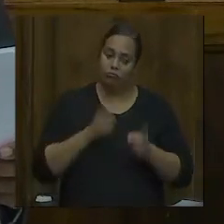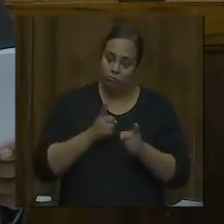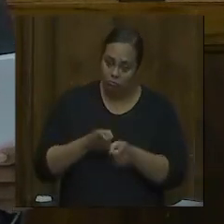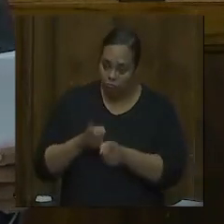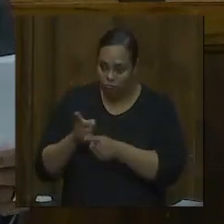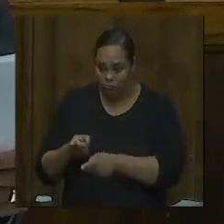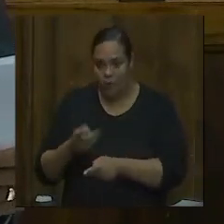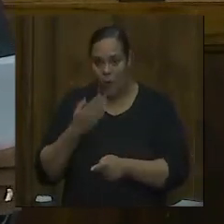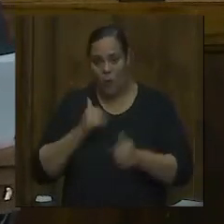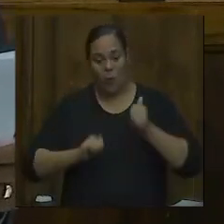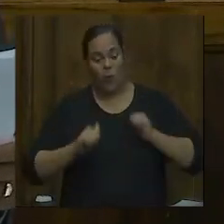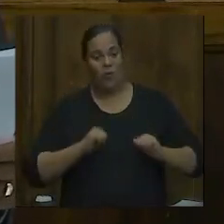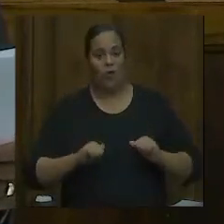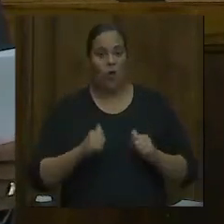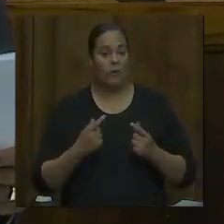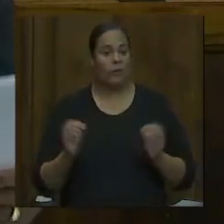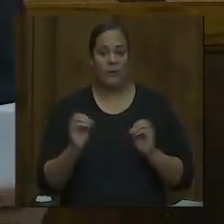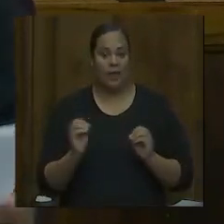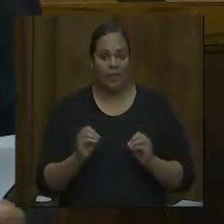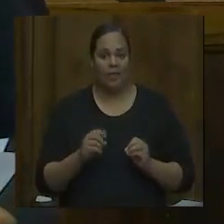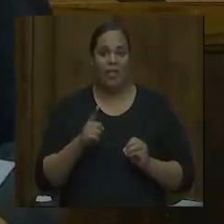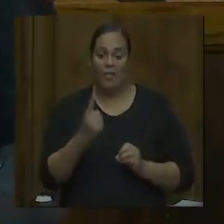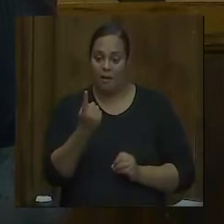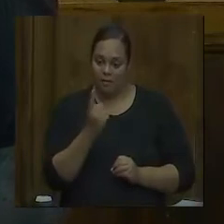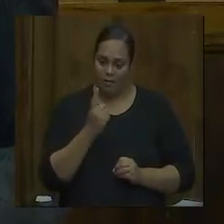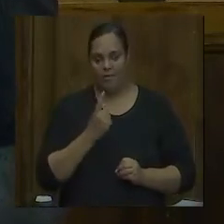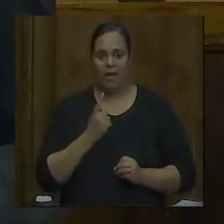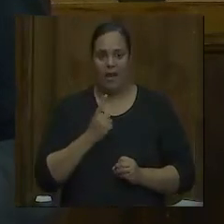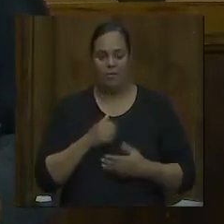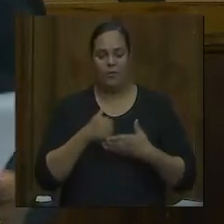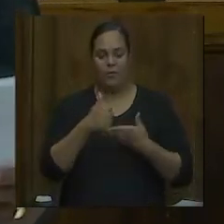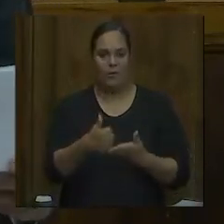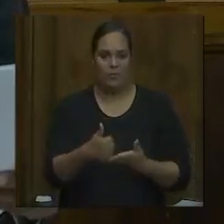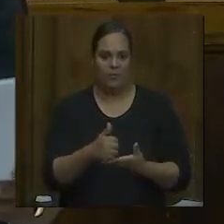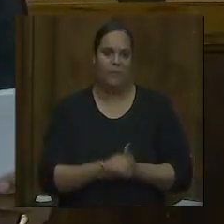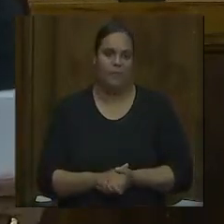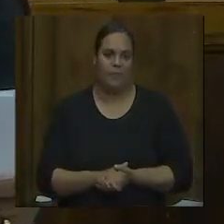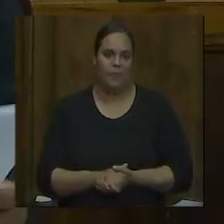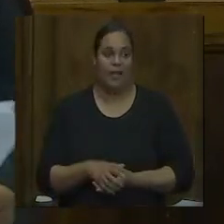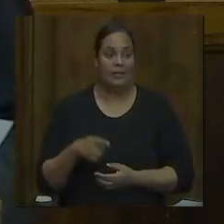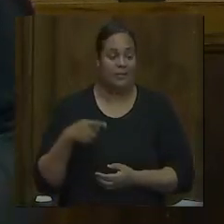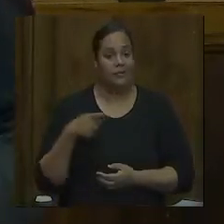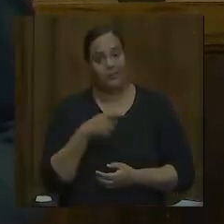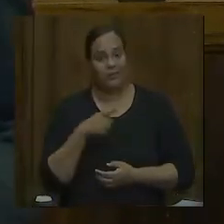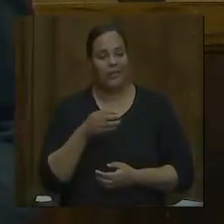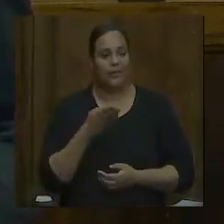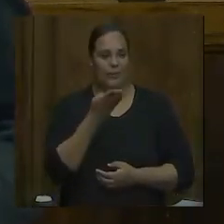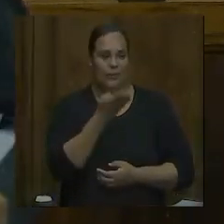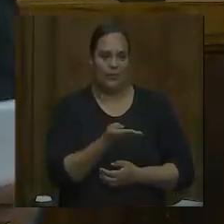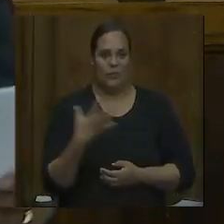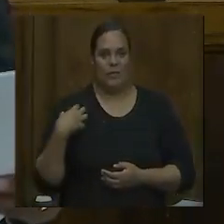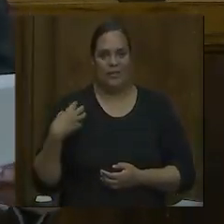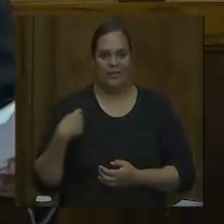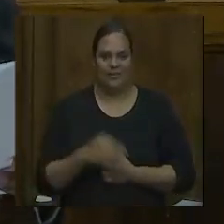whose performance is lagging. They come to their aid," unquote. That is you.